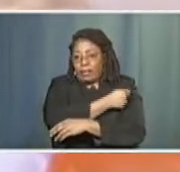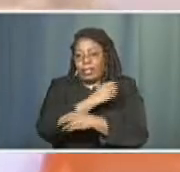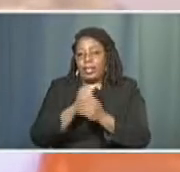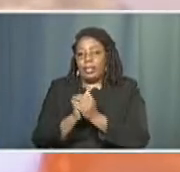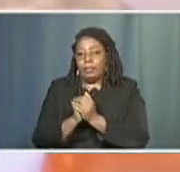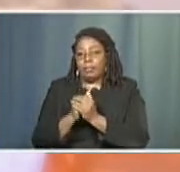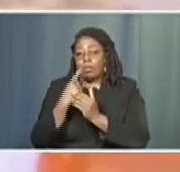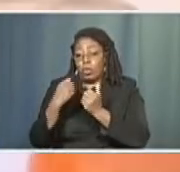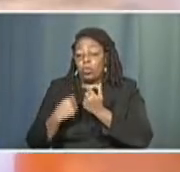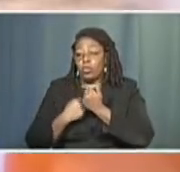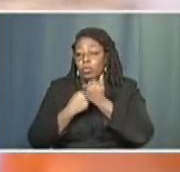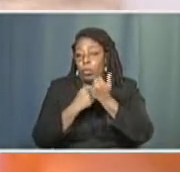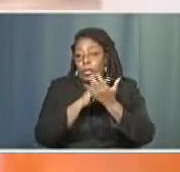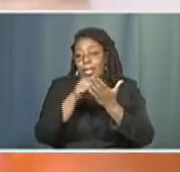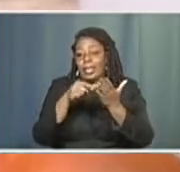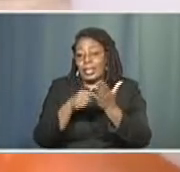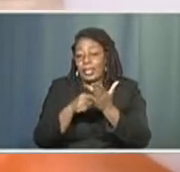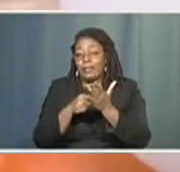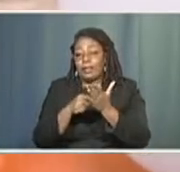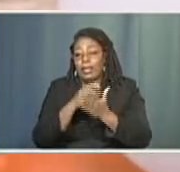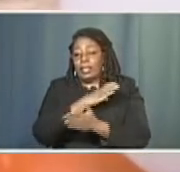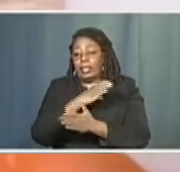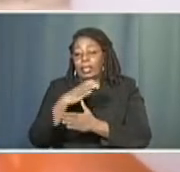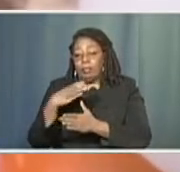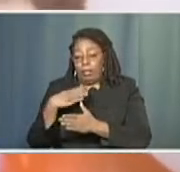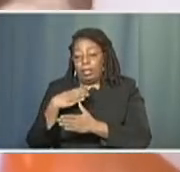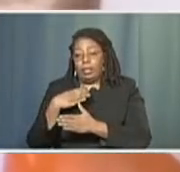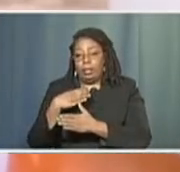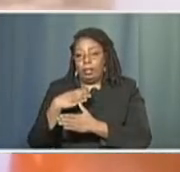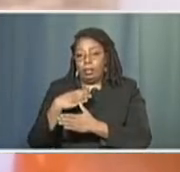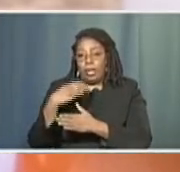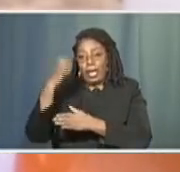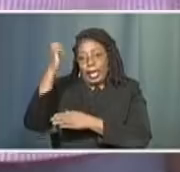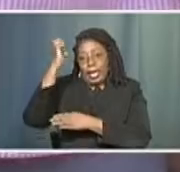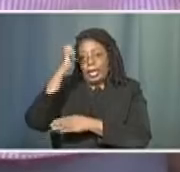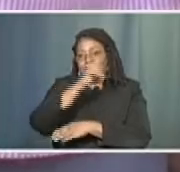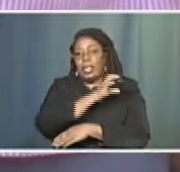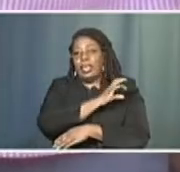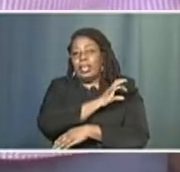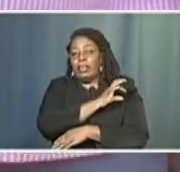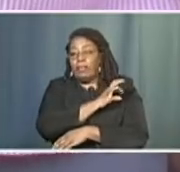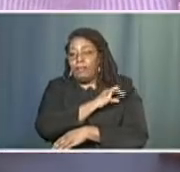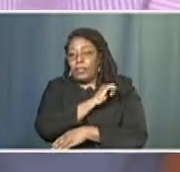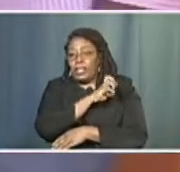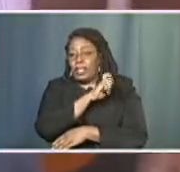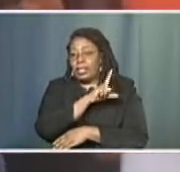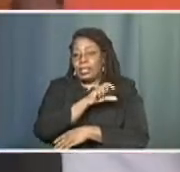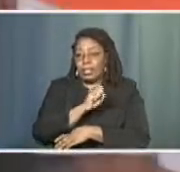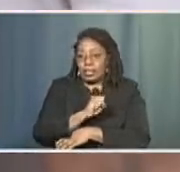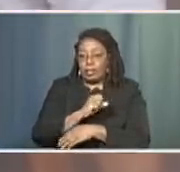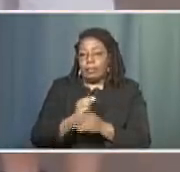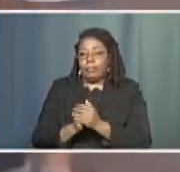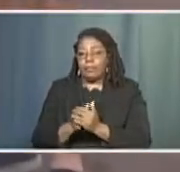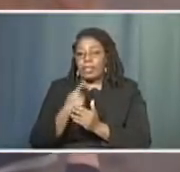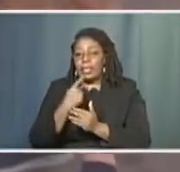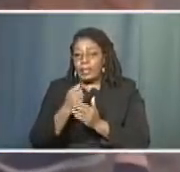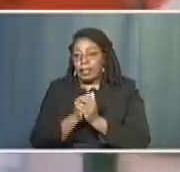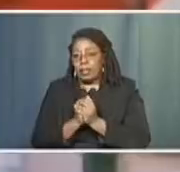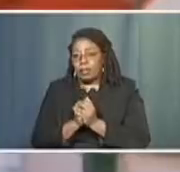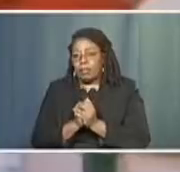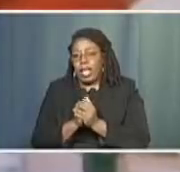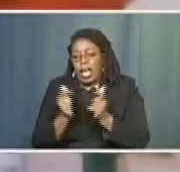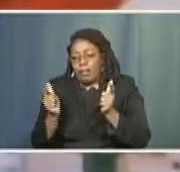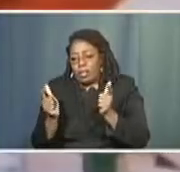raffle was National Consultative Vaccine Committee Deputy Chair Ed Fields. Every little bit